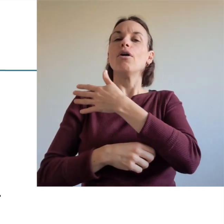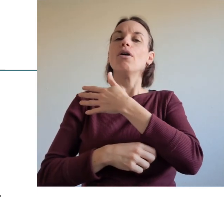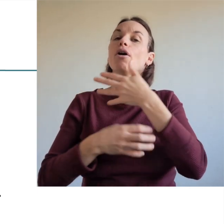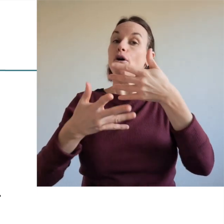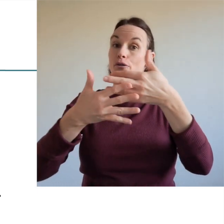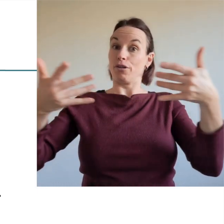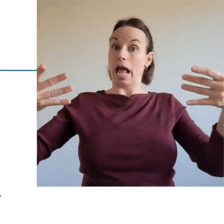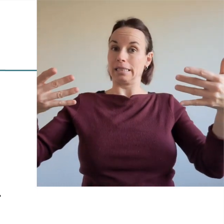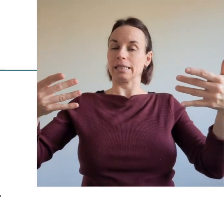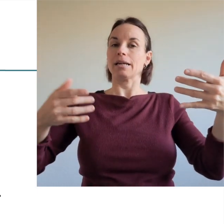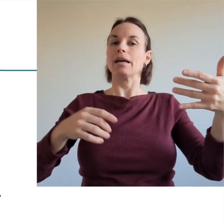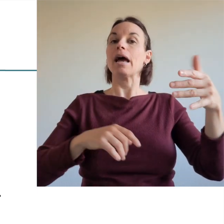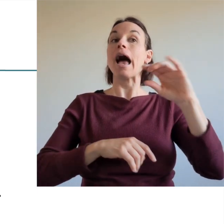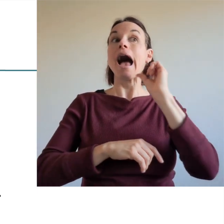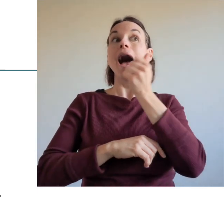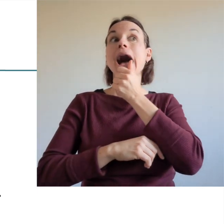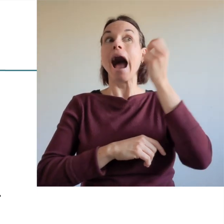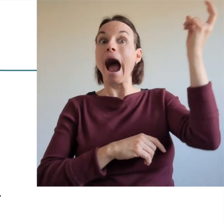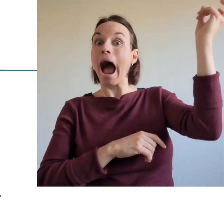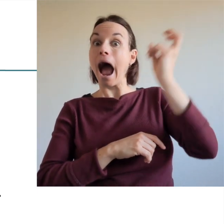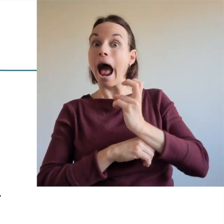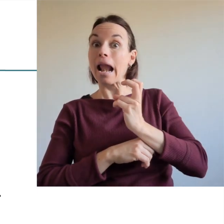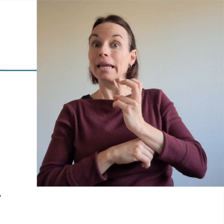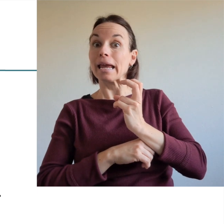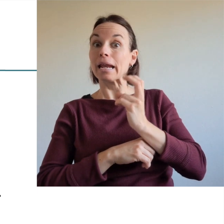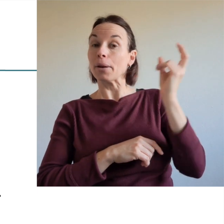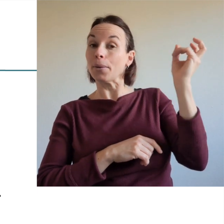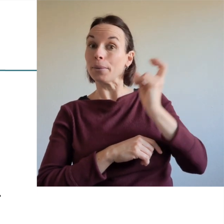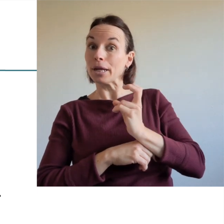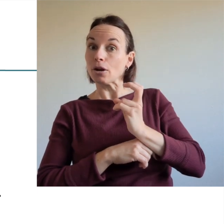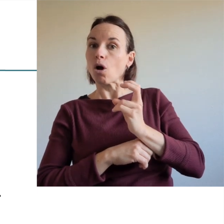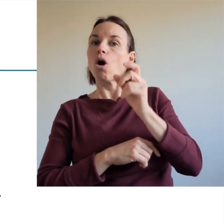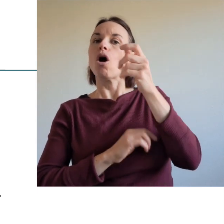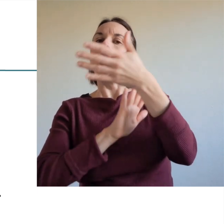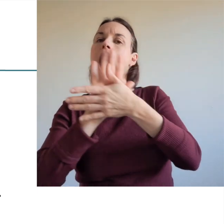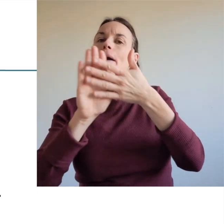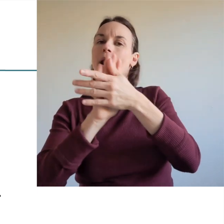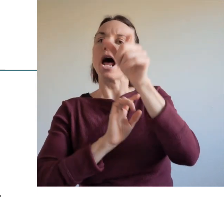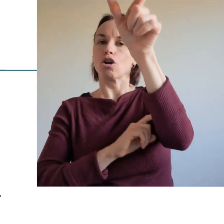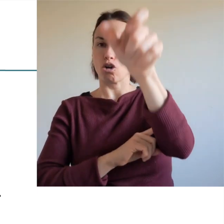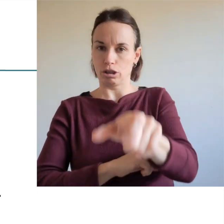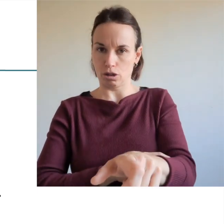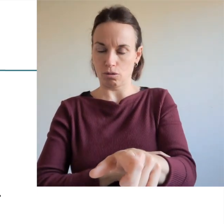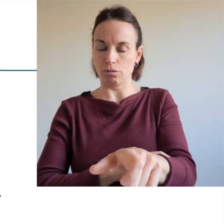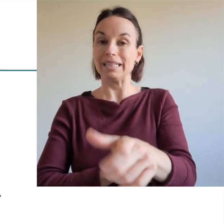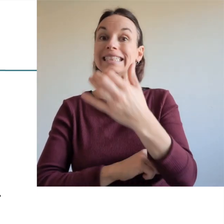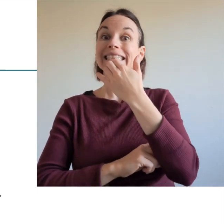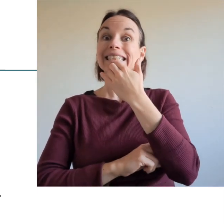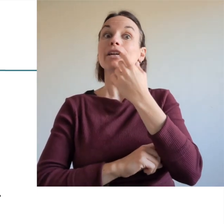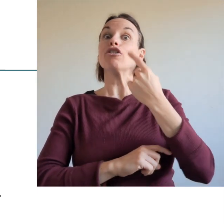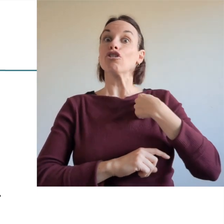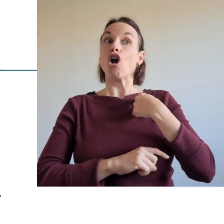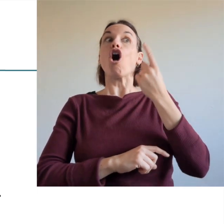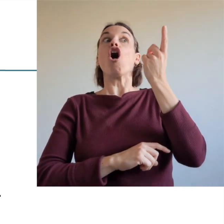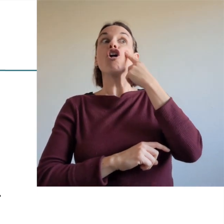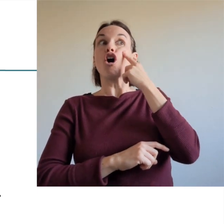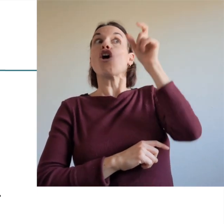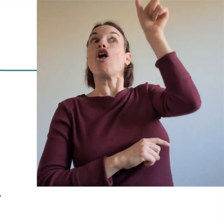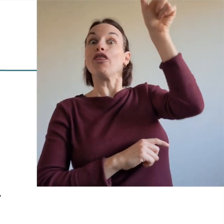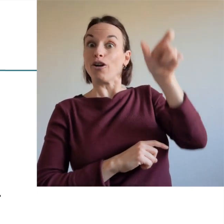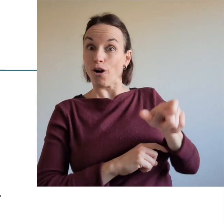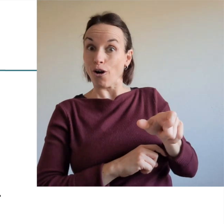So, for a sentence such as someone came to talk to you, if the speaker knows the identity of